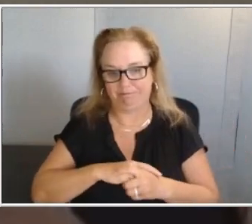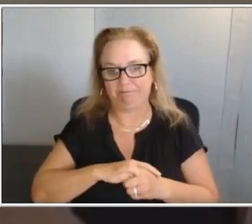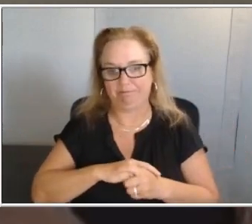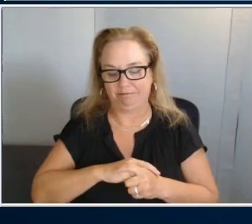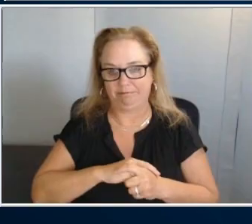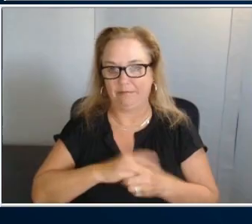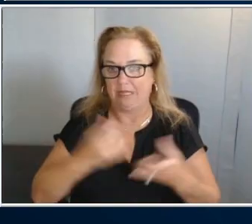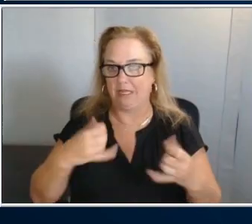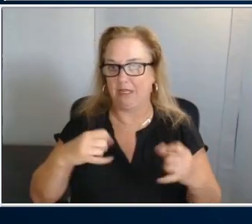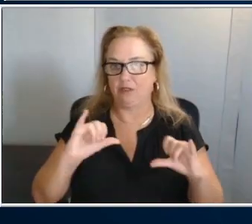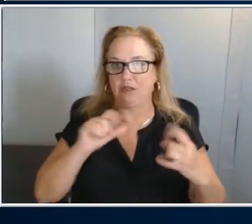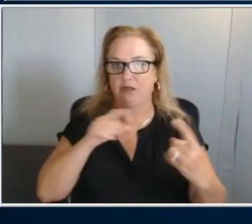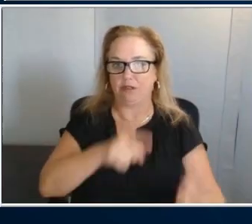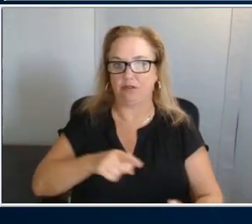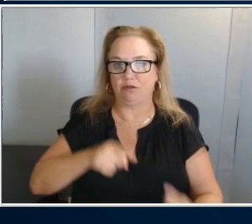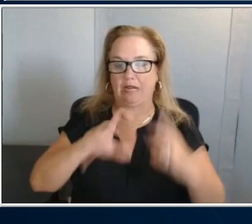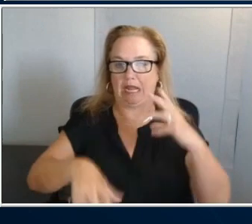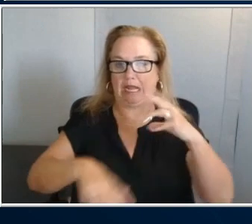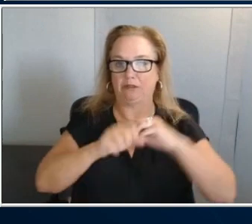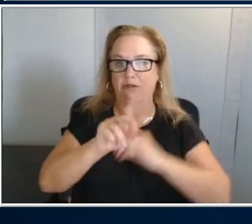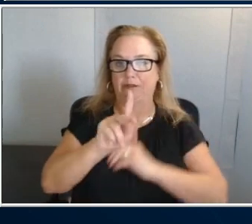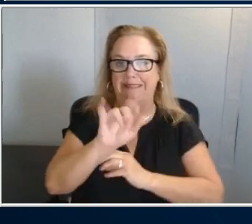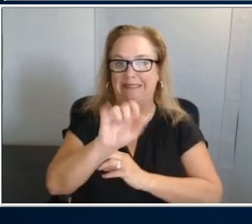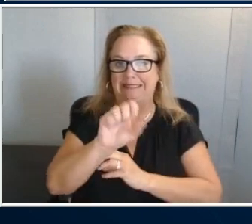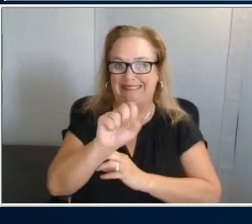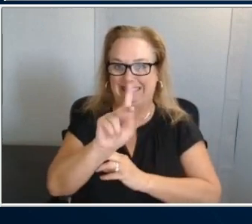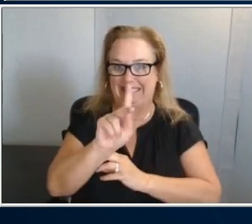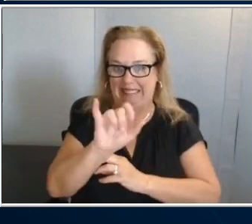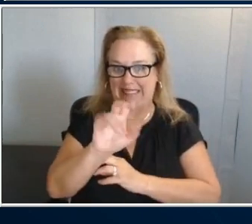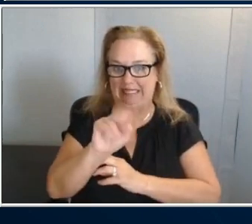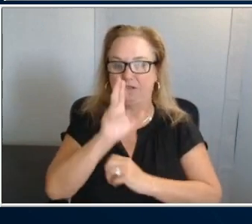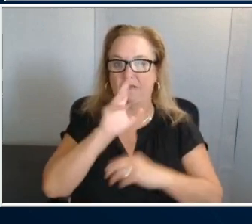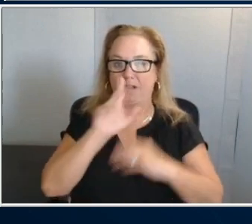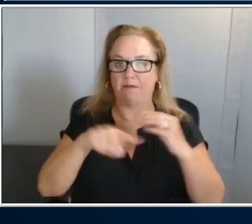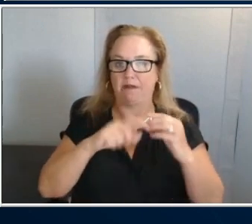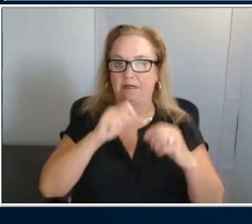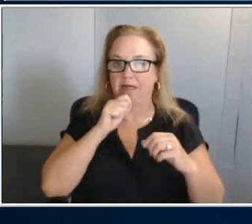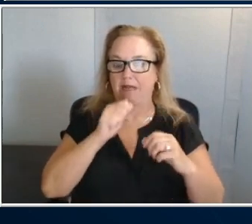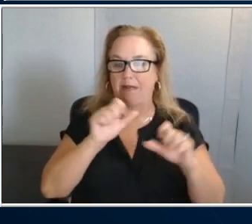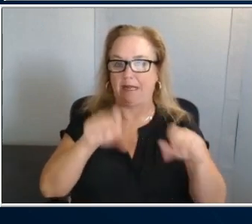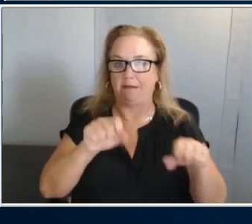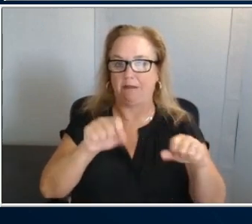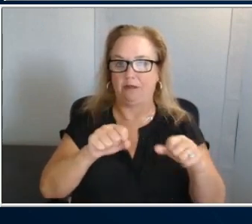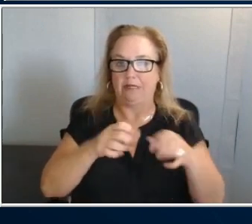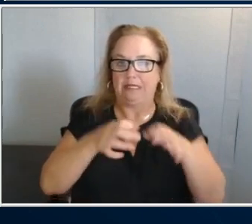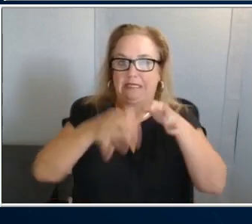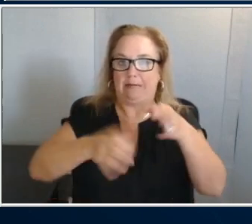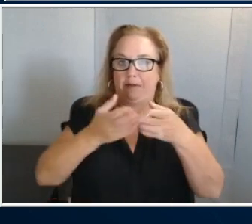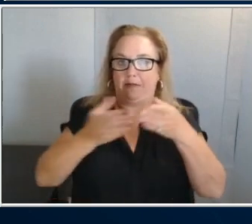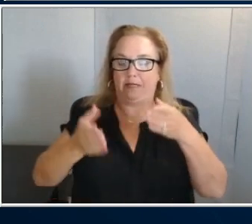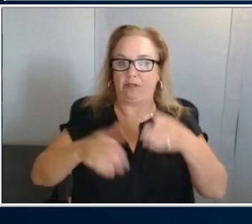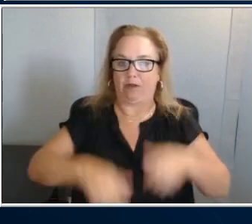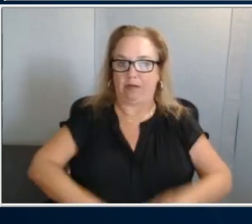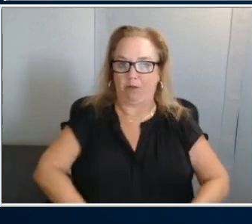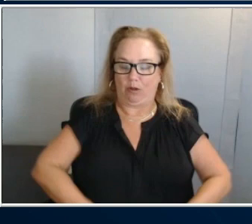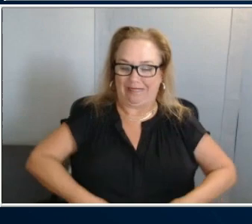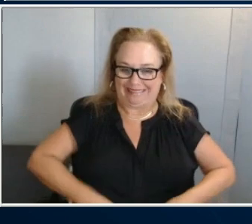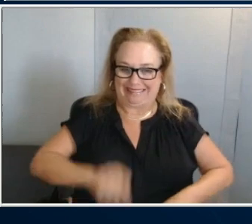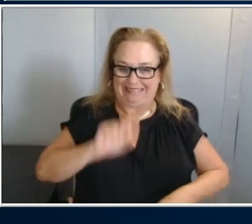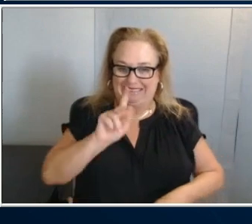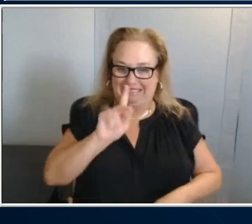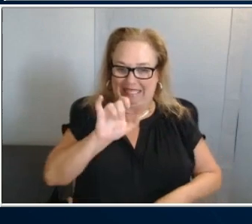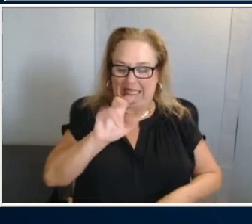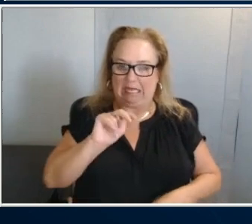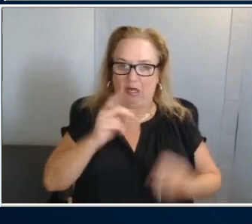still had that struggle with the extra skin. You talked about not being able to do simple things because you had to pull the skin out of the way. What